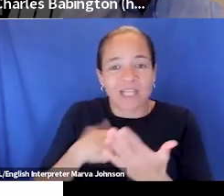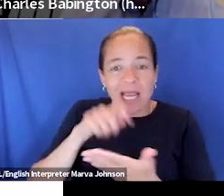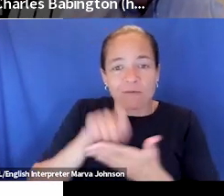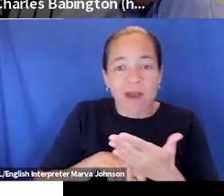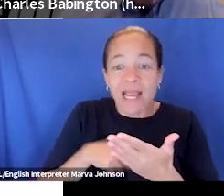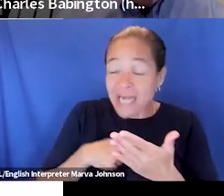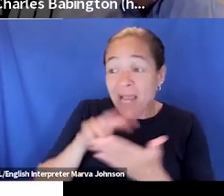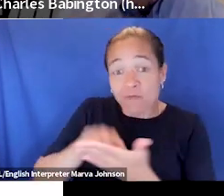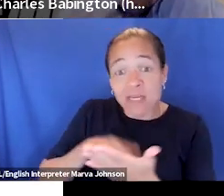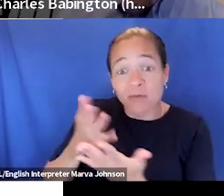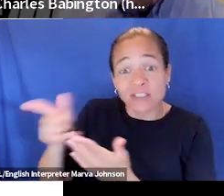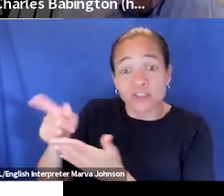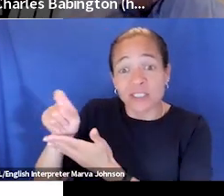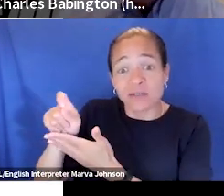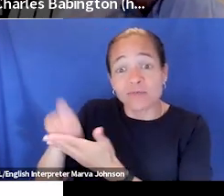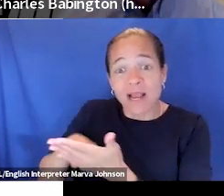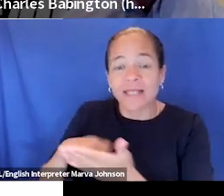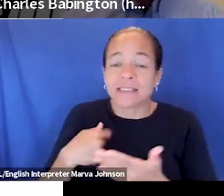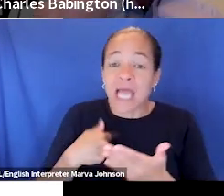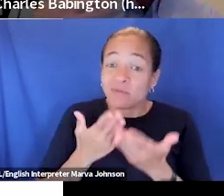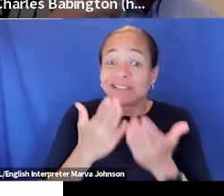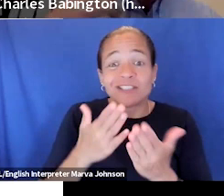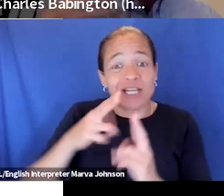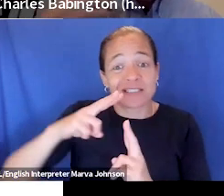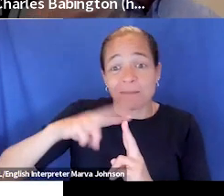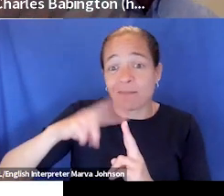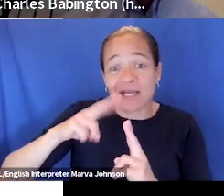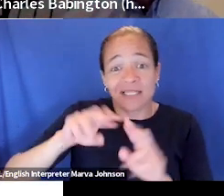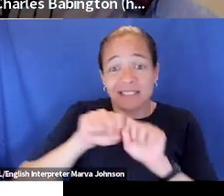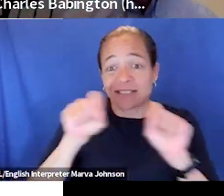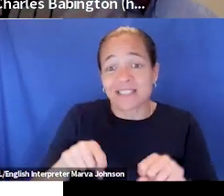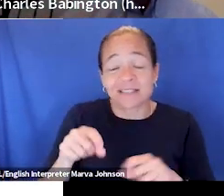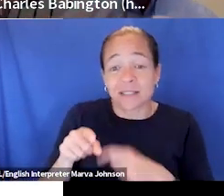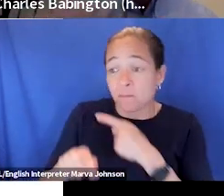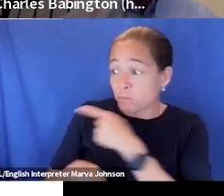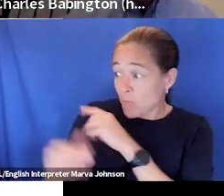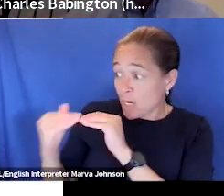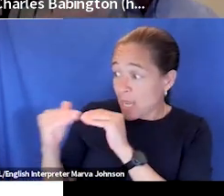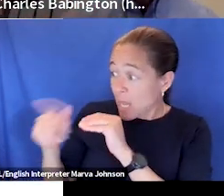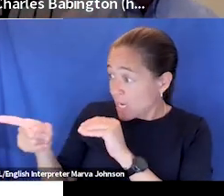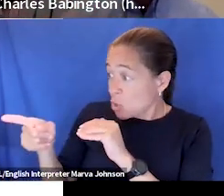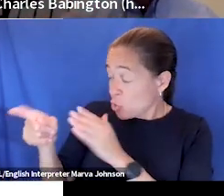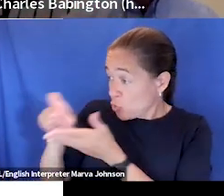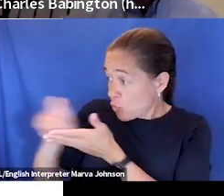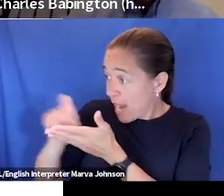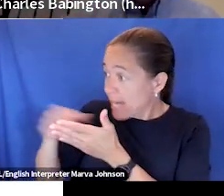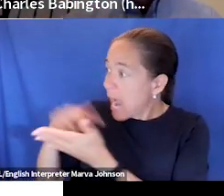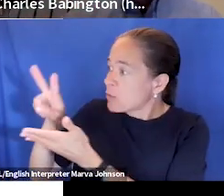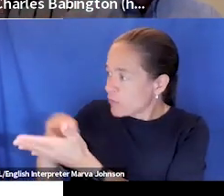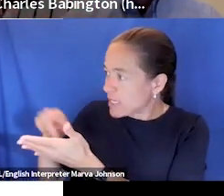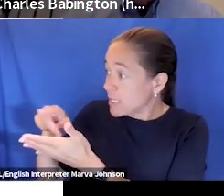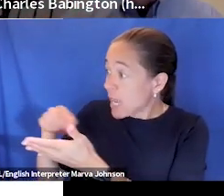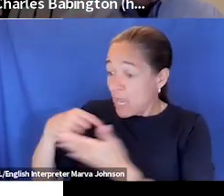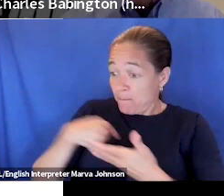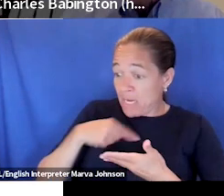I would suggest you have a buddy system, maybe a colleague, and I'll edit everything you write and vice versa. We'll be buddies, we'll help each other.